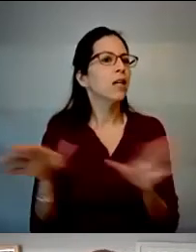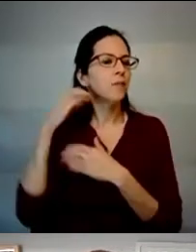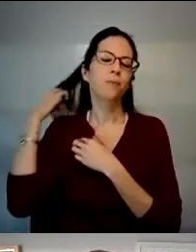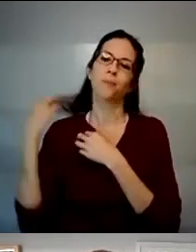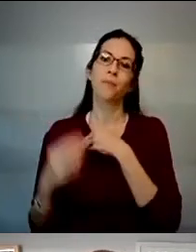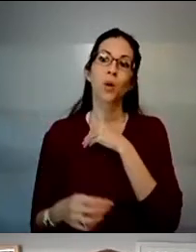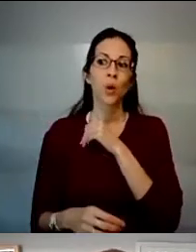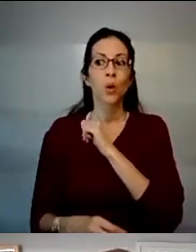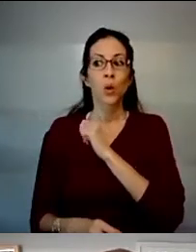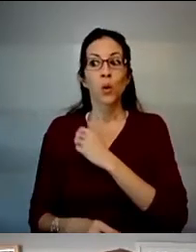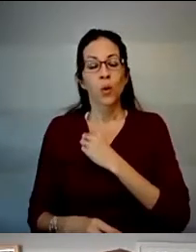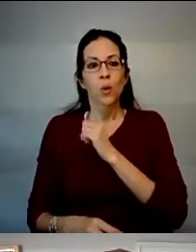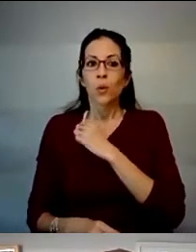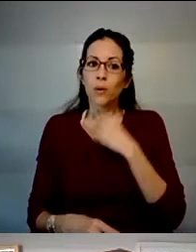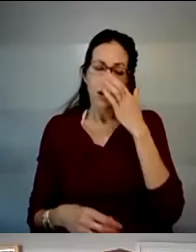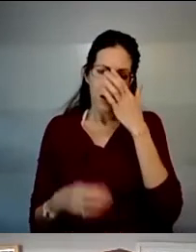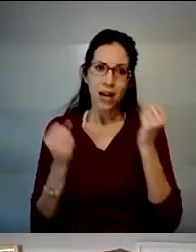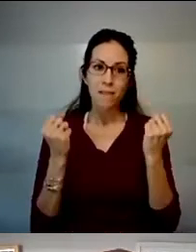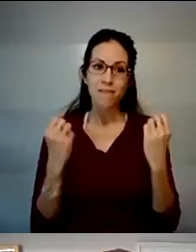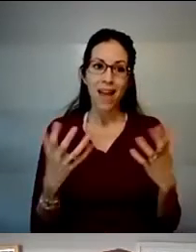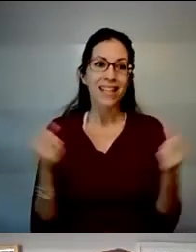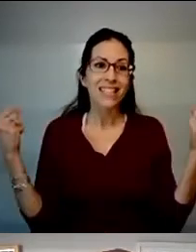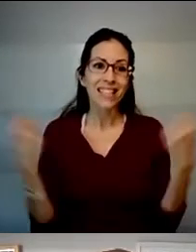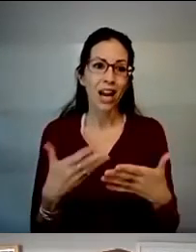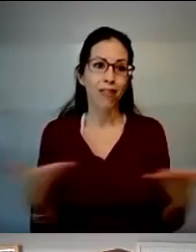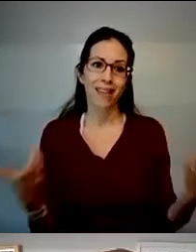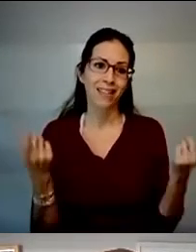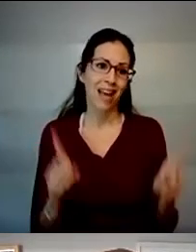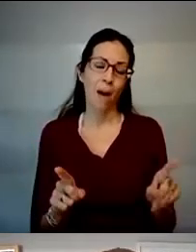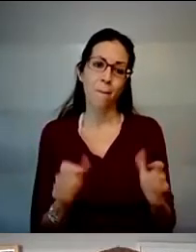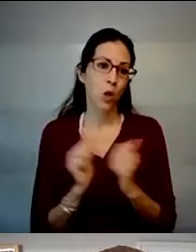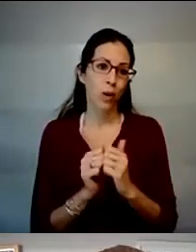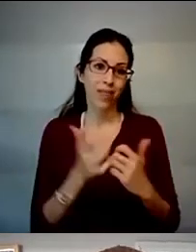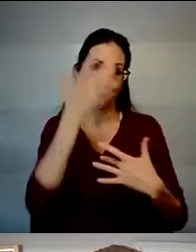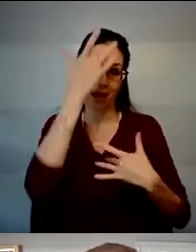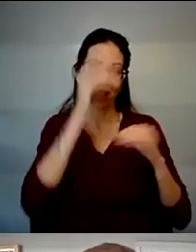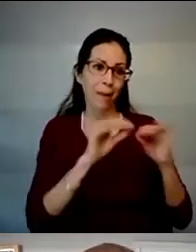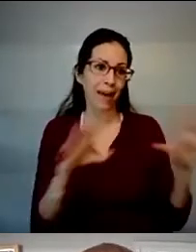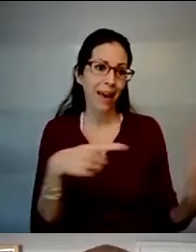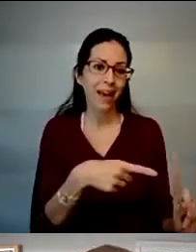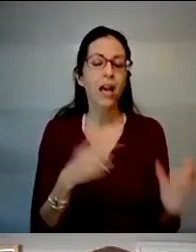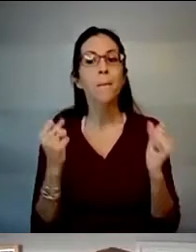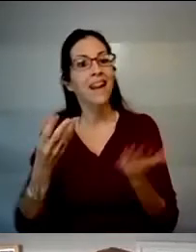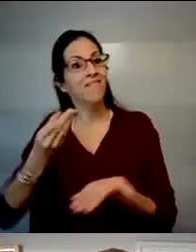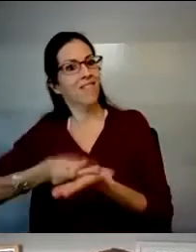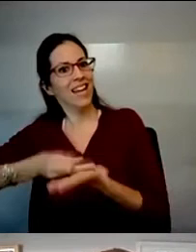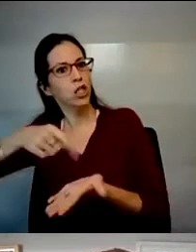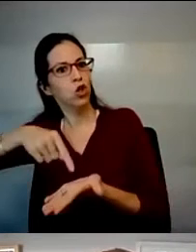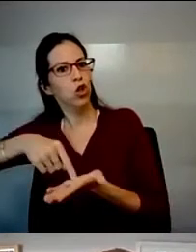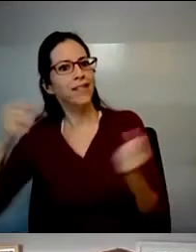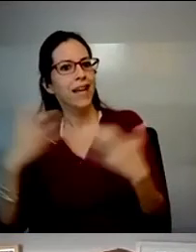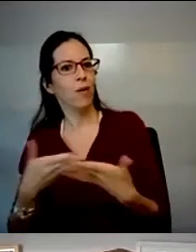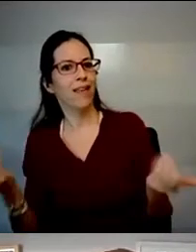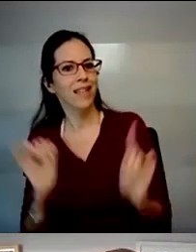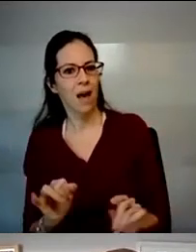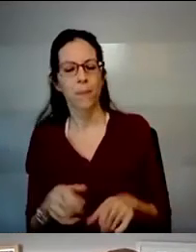scary things going on with the pandemic, health-related, a lot of scary things going on financially related. So as the markets fluctuated greatly,